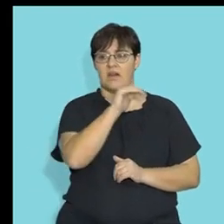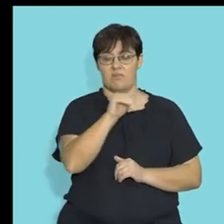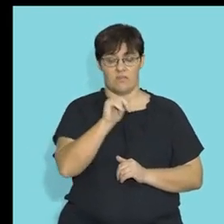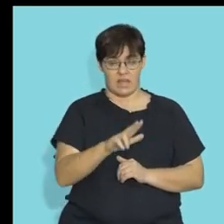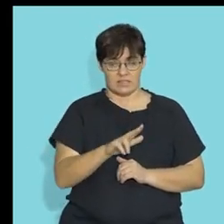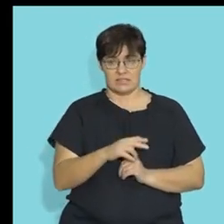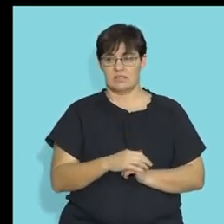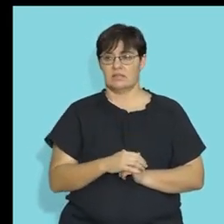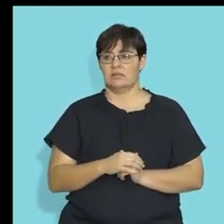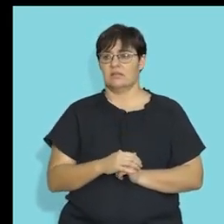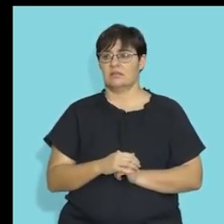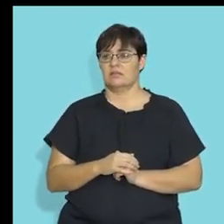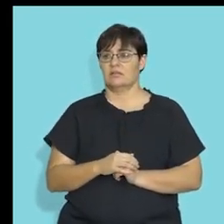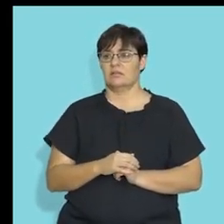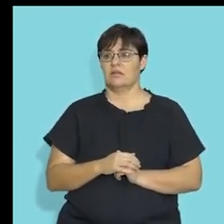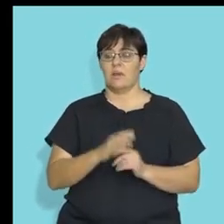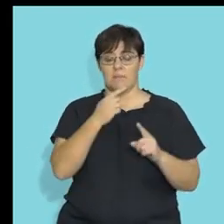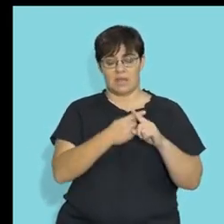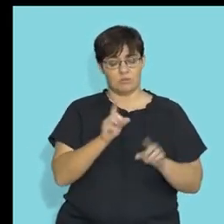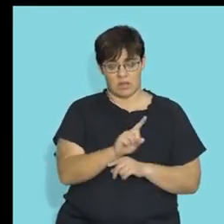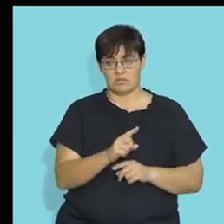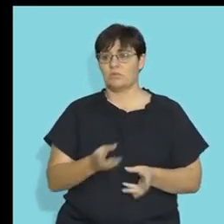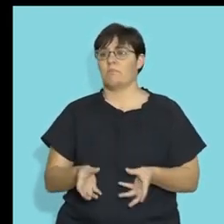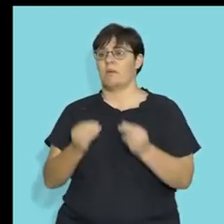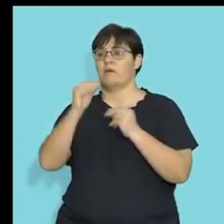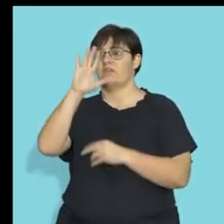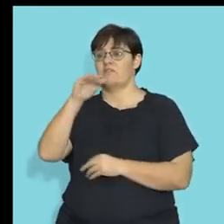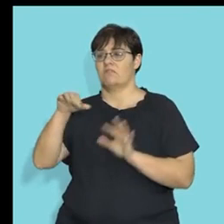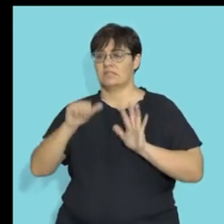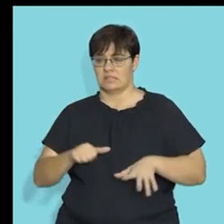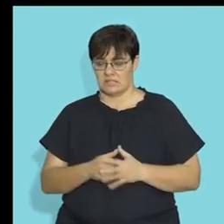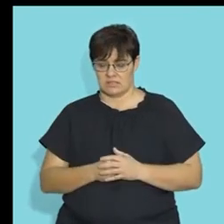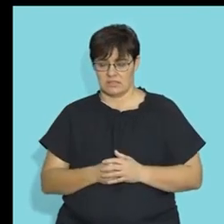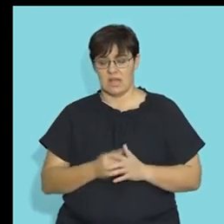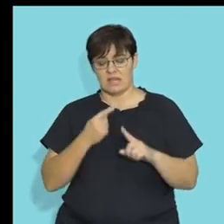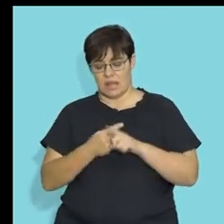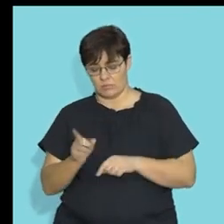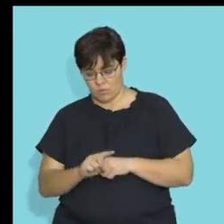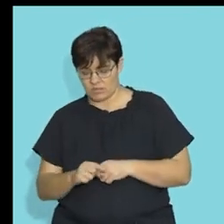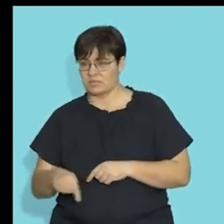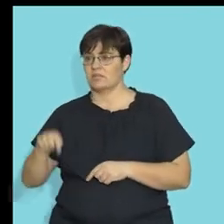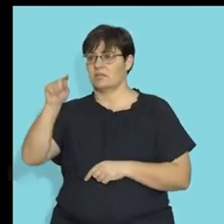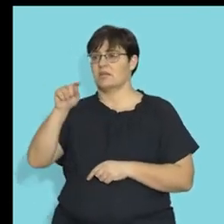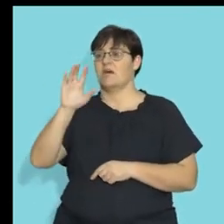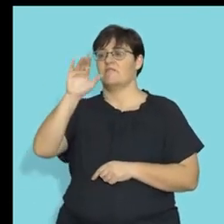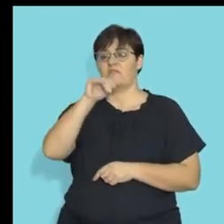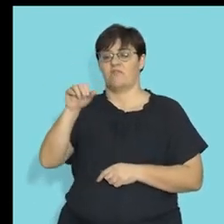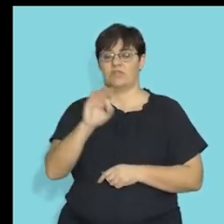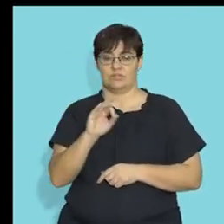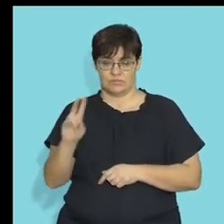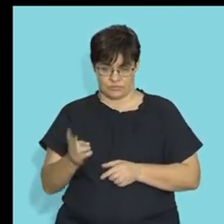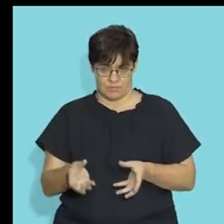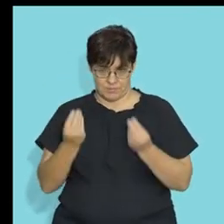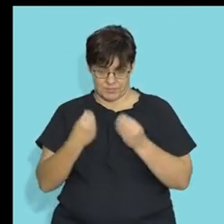has 5 over 8 been multiplied by to get 5 over 16. Similarly, I need to know what 5 over 16